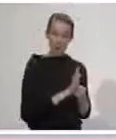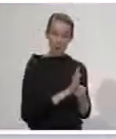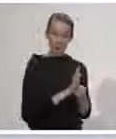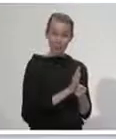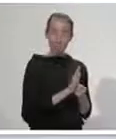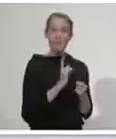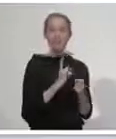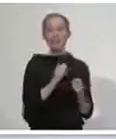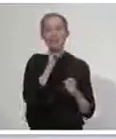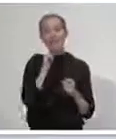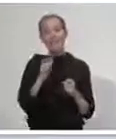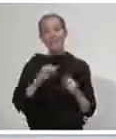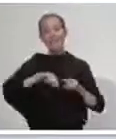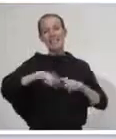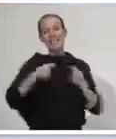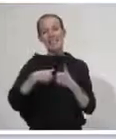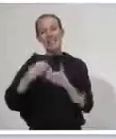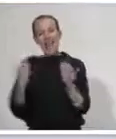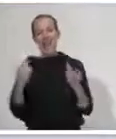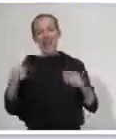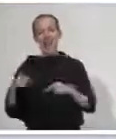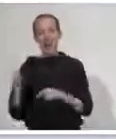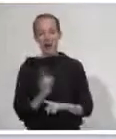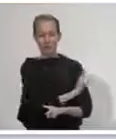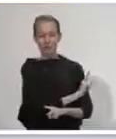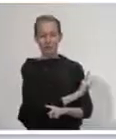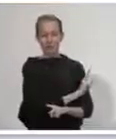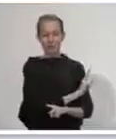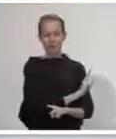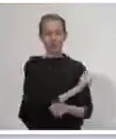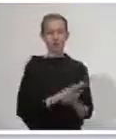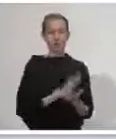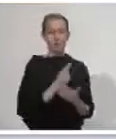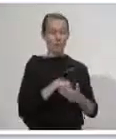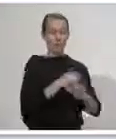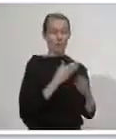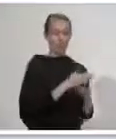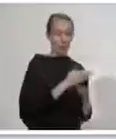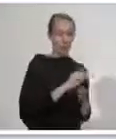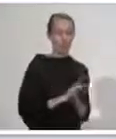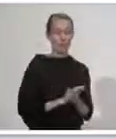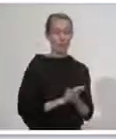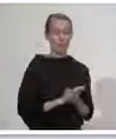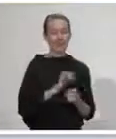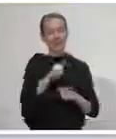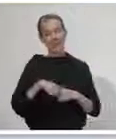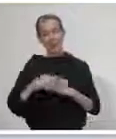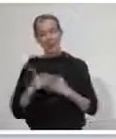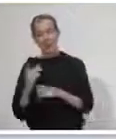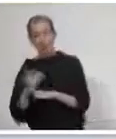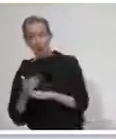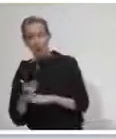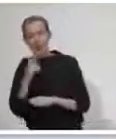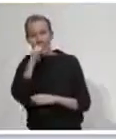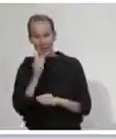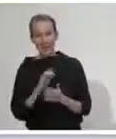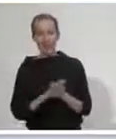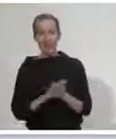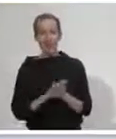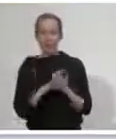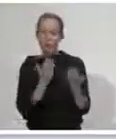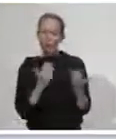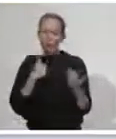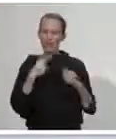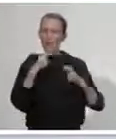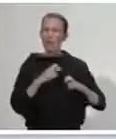applied here. I believe the Director General is working with the DHB to work through what has happened in this case and make sure that we're following the best advice possible.